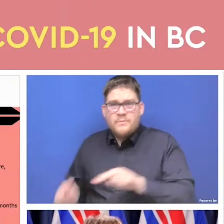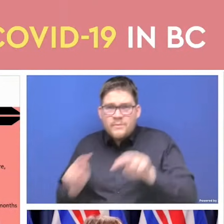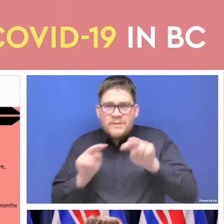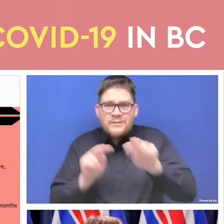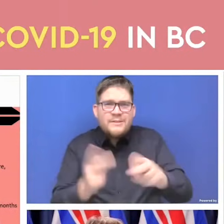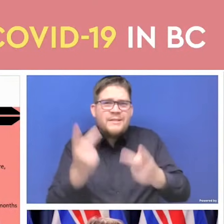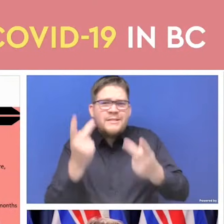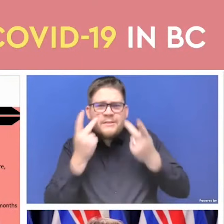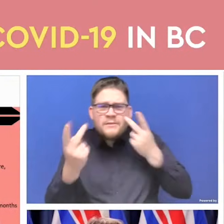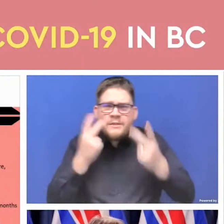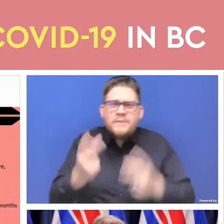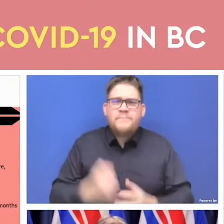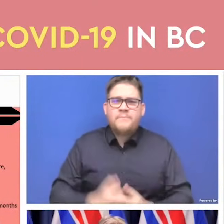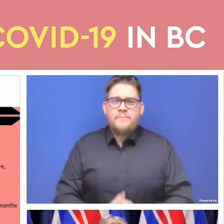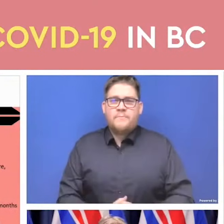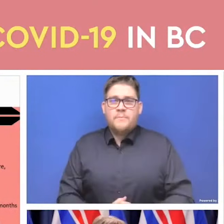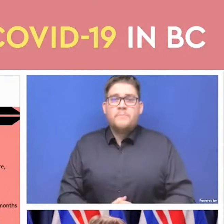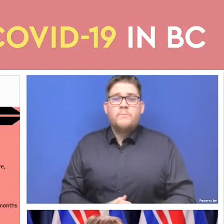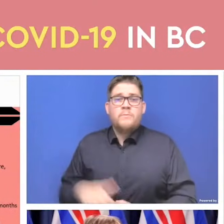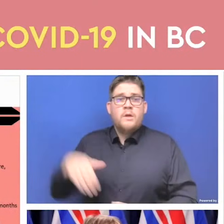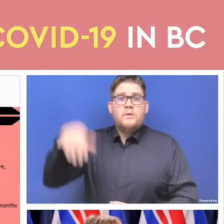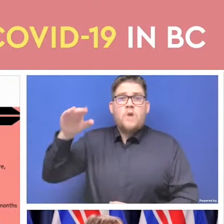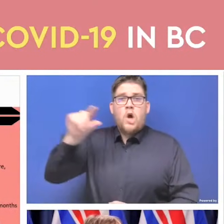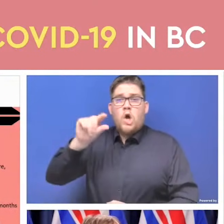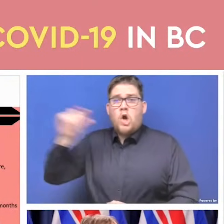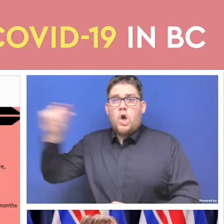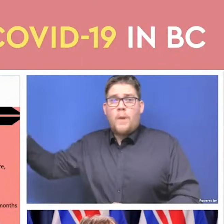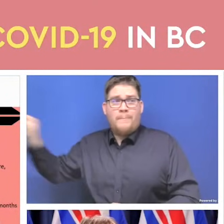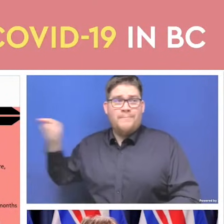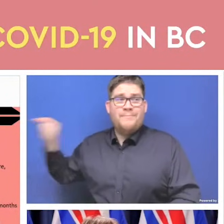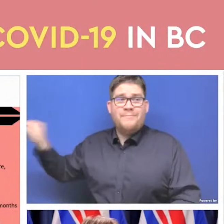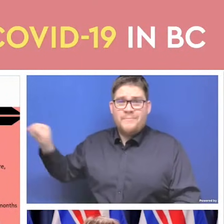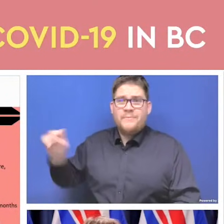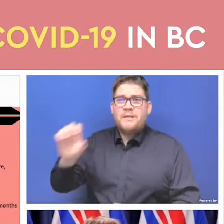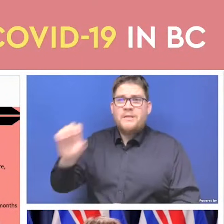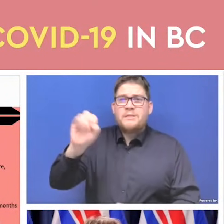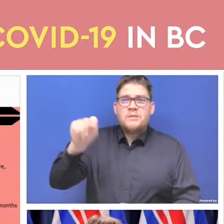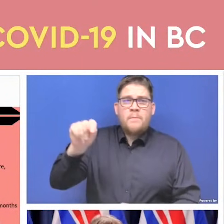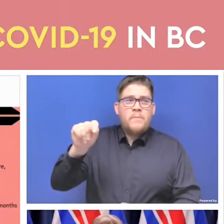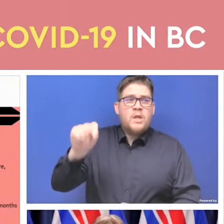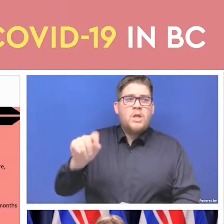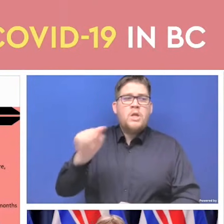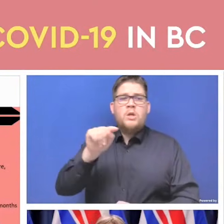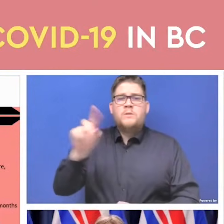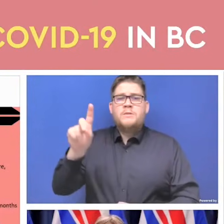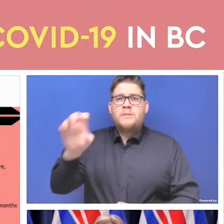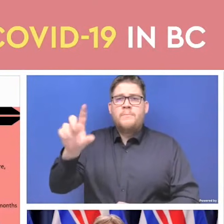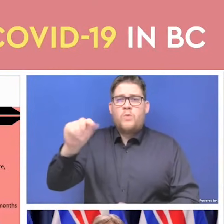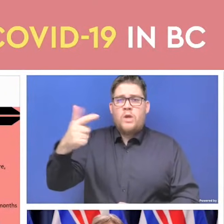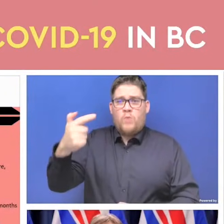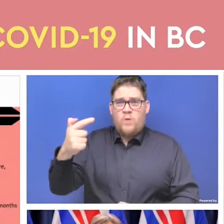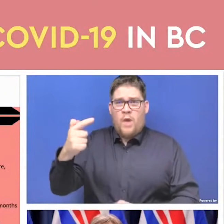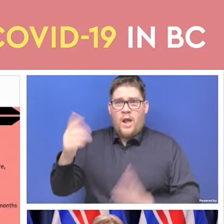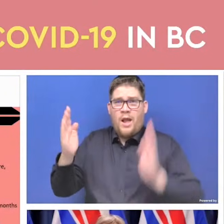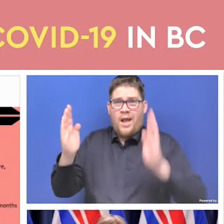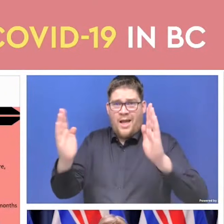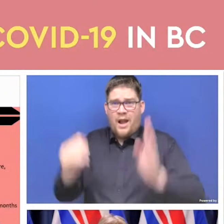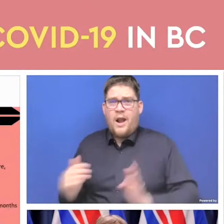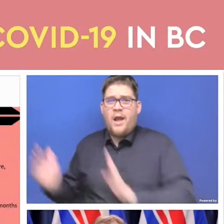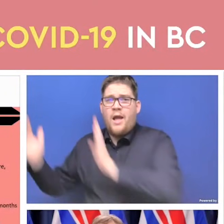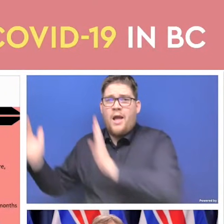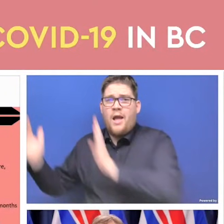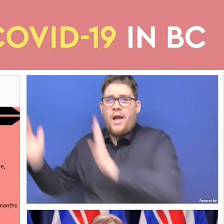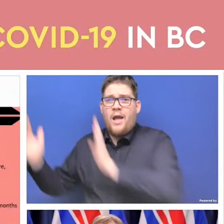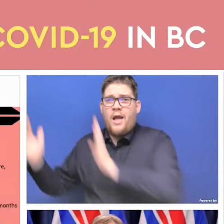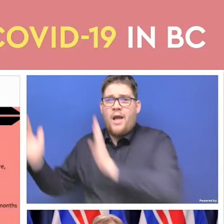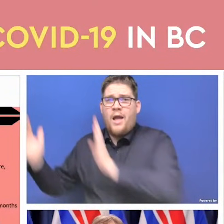top line the September to December timeline and then into January to May. Our campaign will run from now, well, it